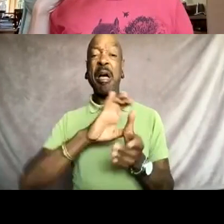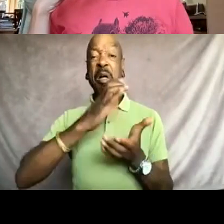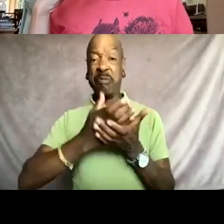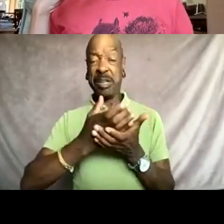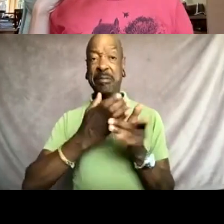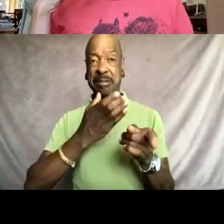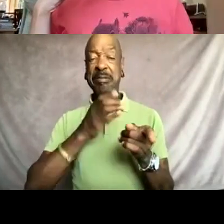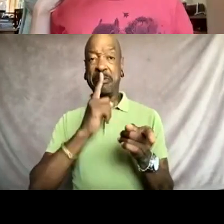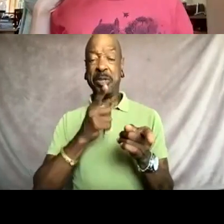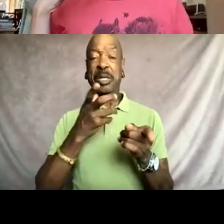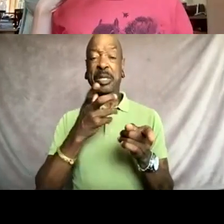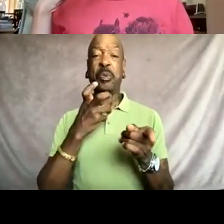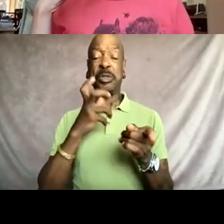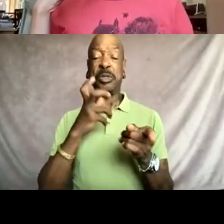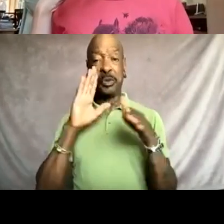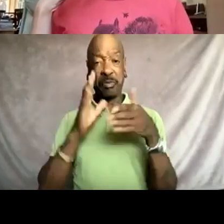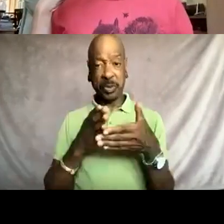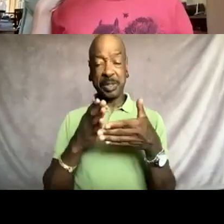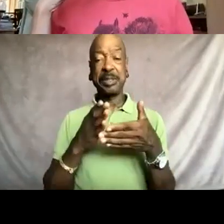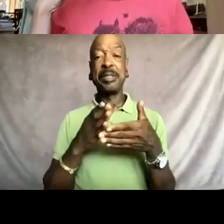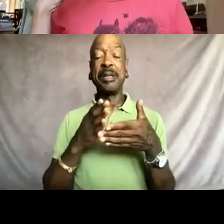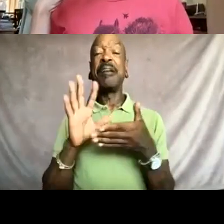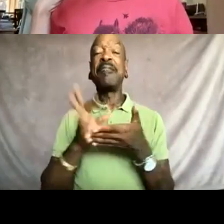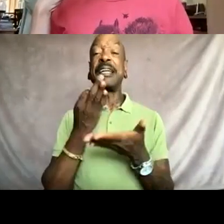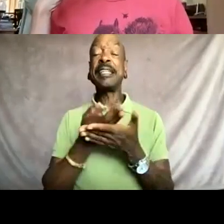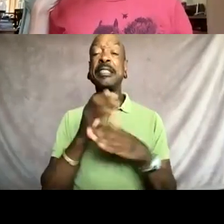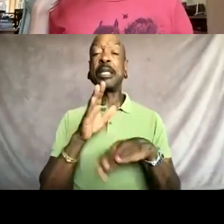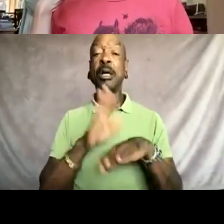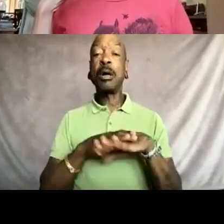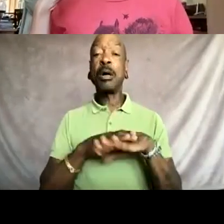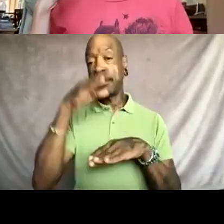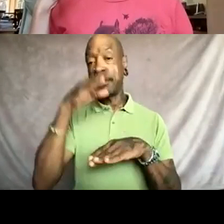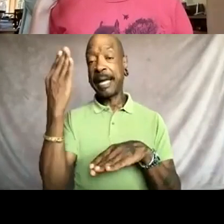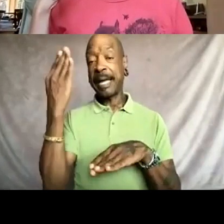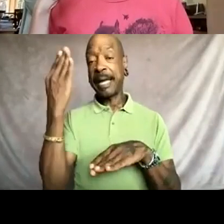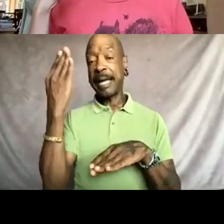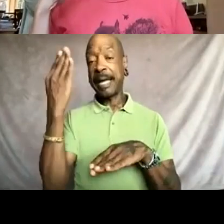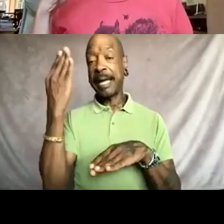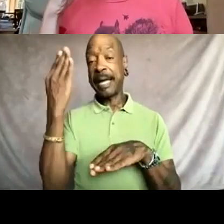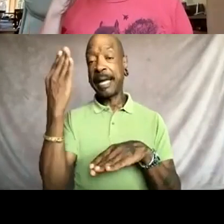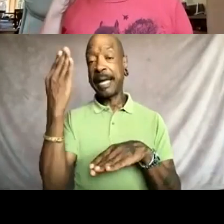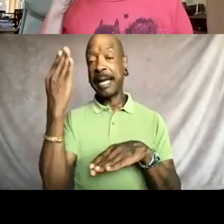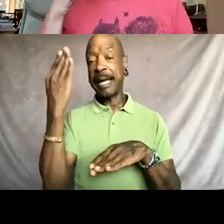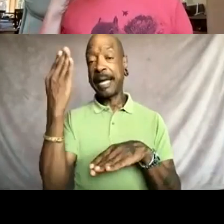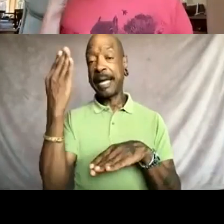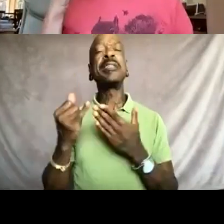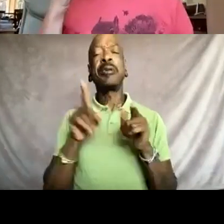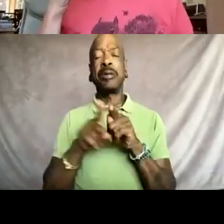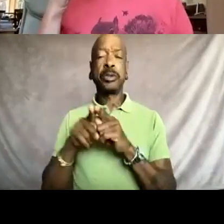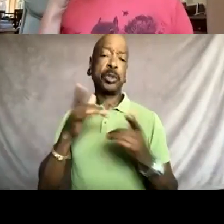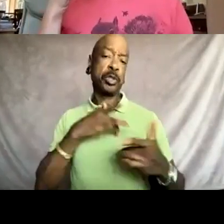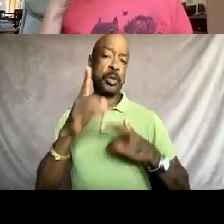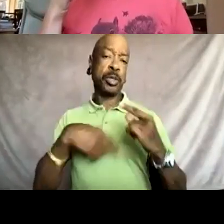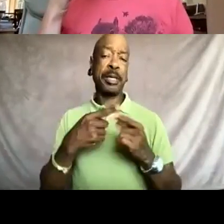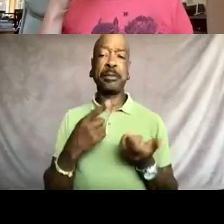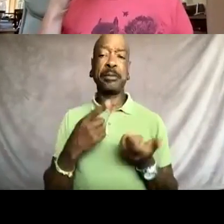put, focus fund or financing on Black land projects, and they're also worried about discrimination laws. And so a lot of